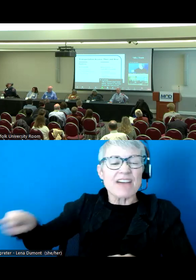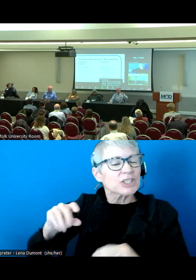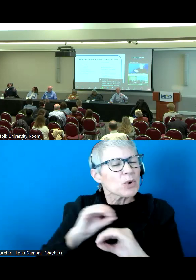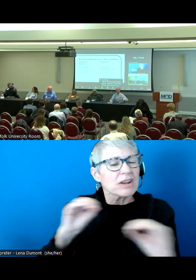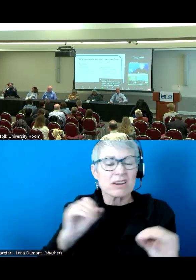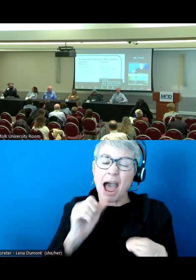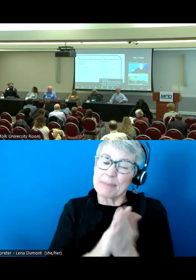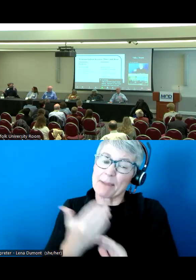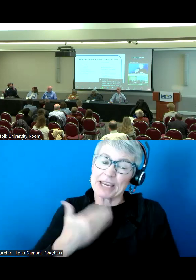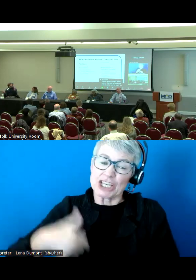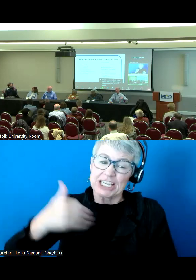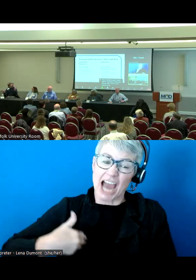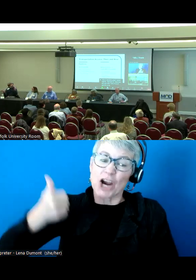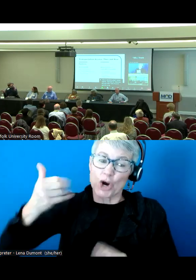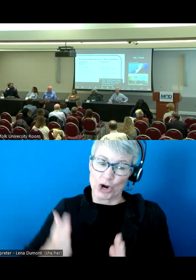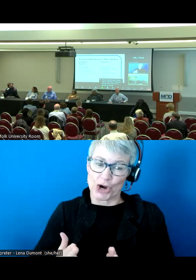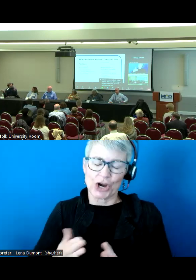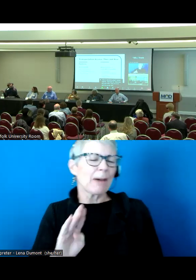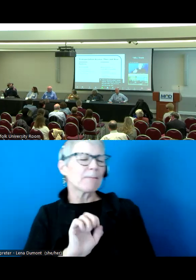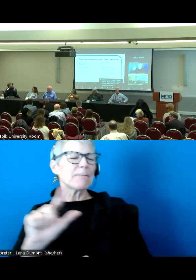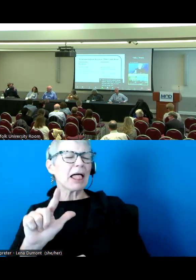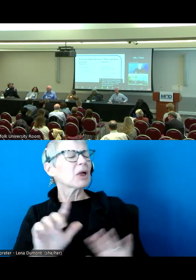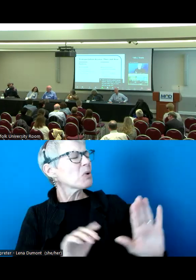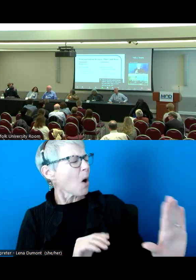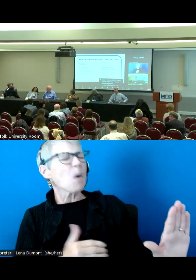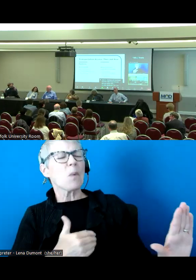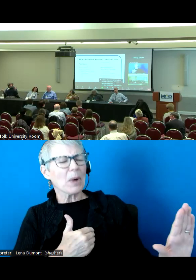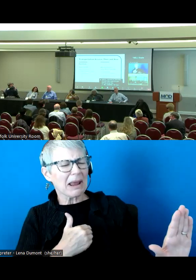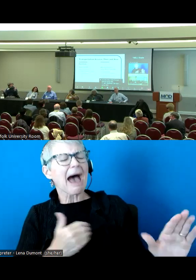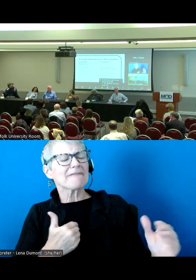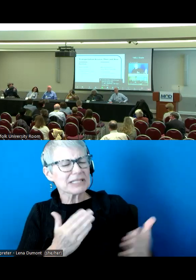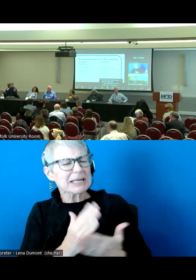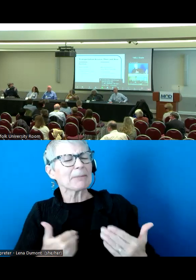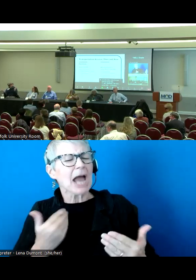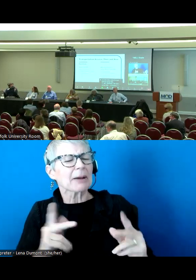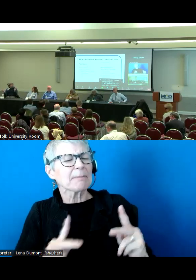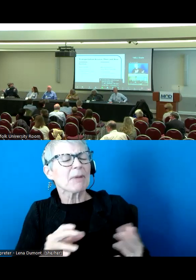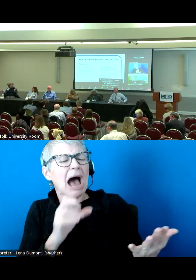in the audience. The coordinator for RTAG, Kat, how old are you?